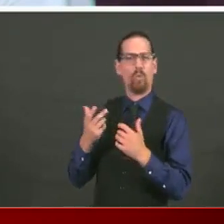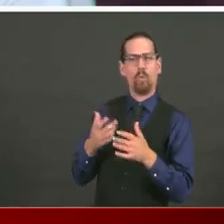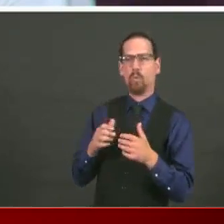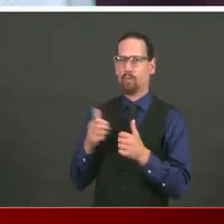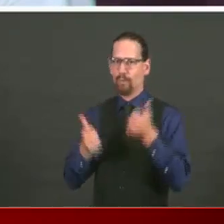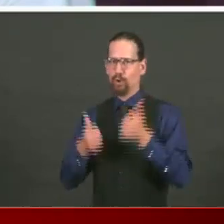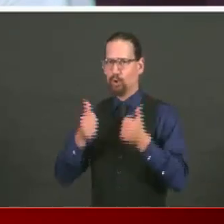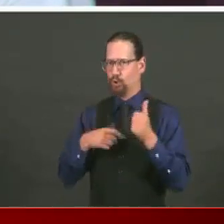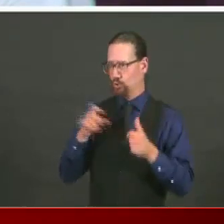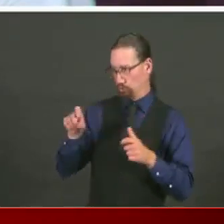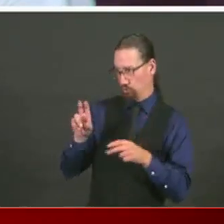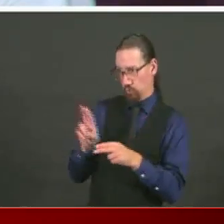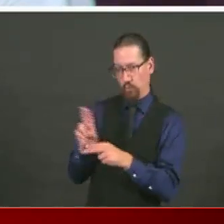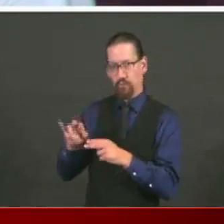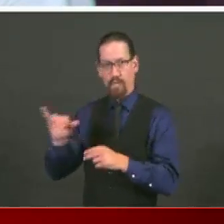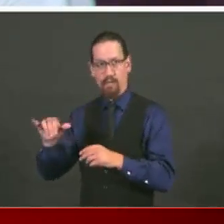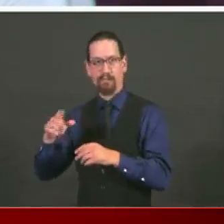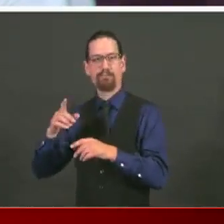those for